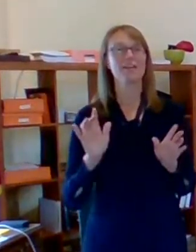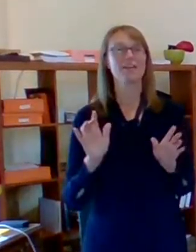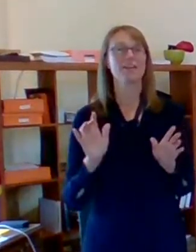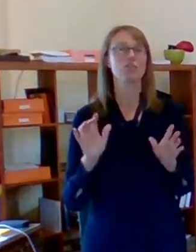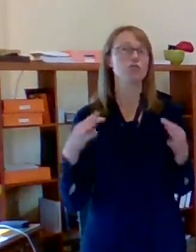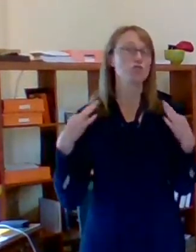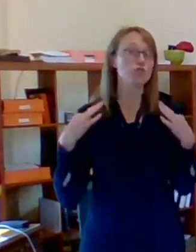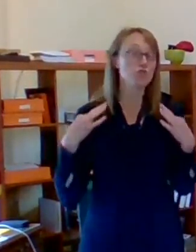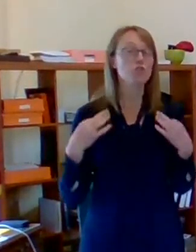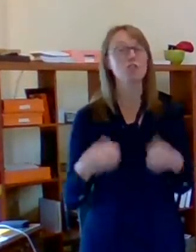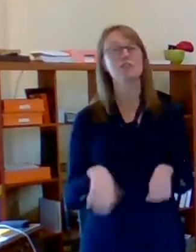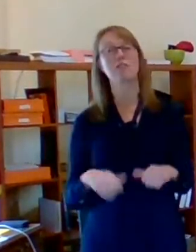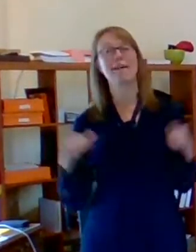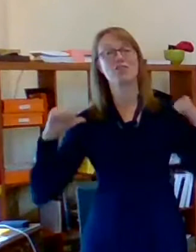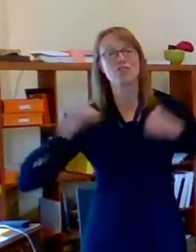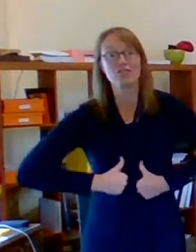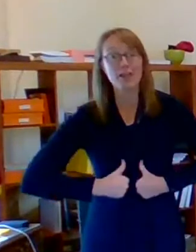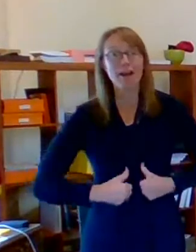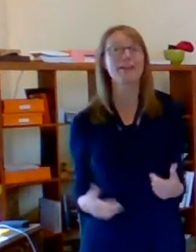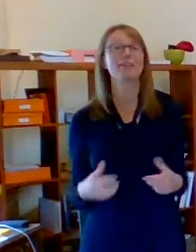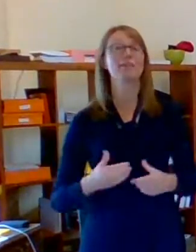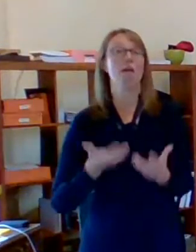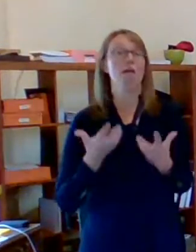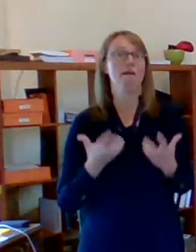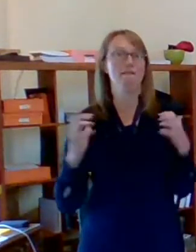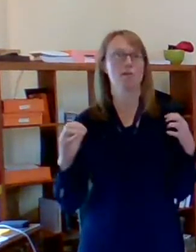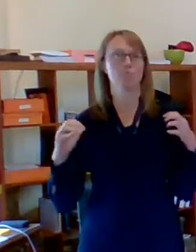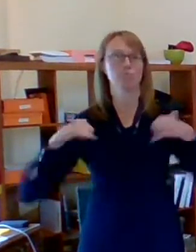it's heavyweight jackets, it's all the